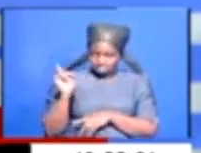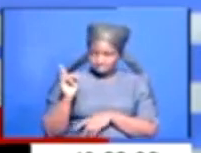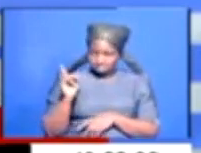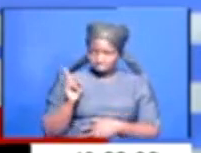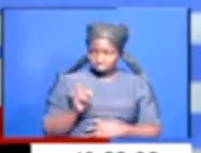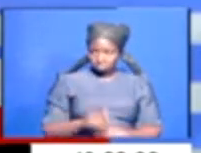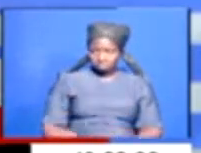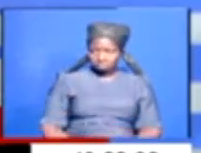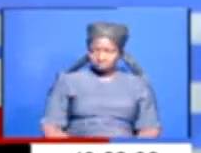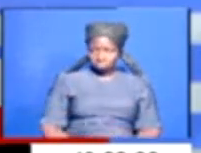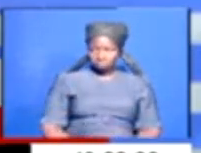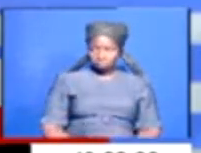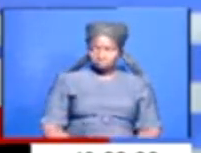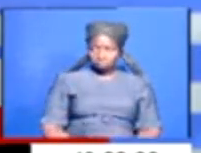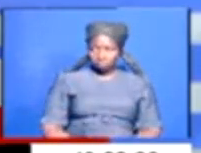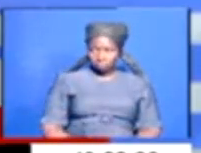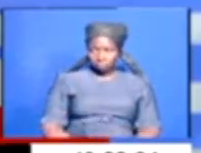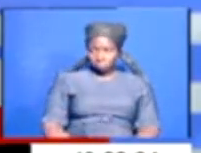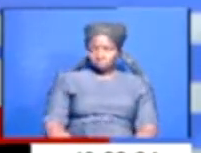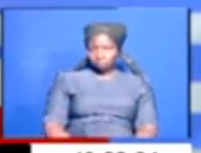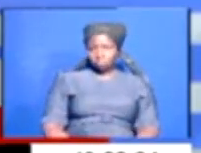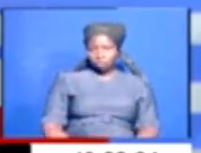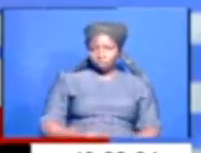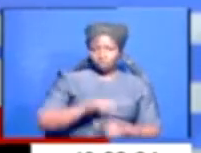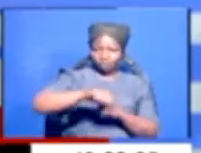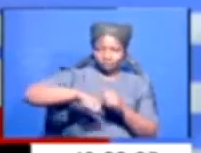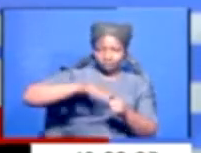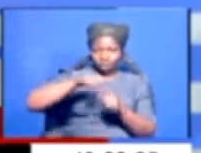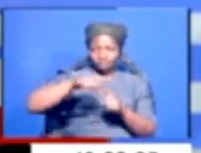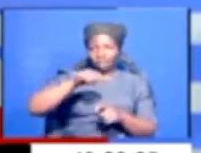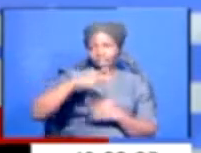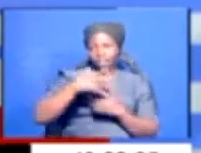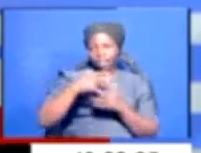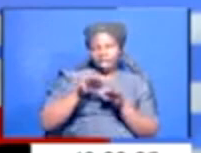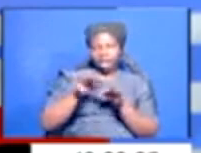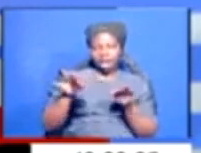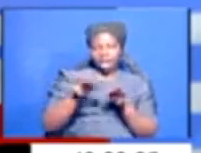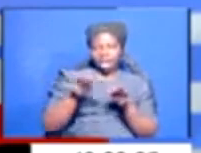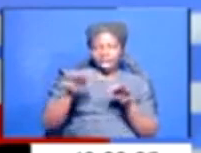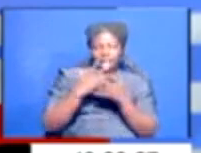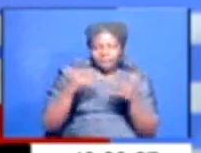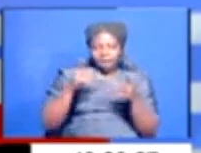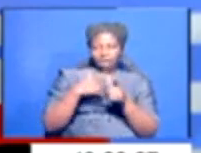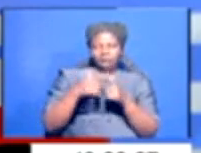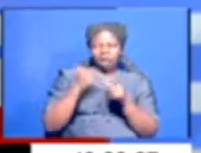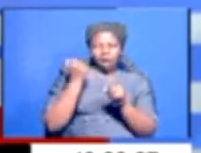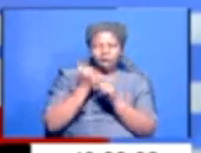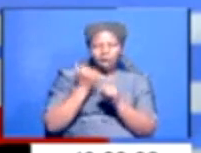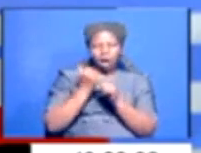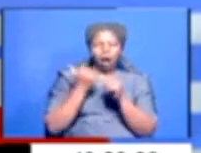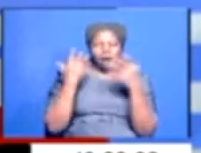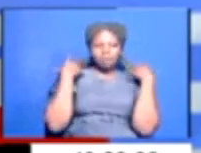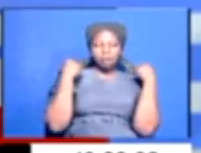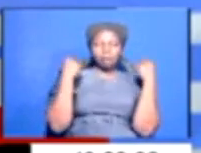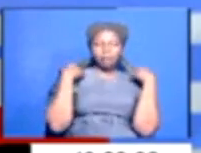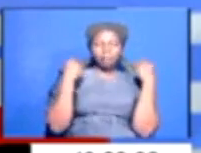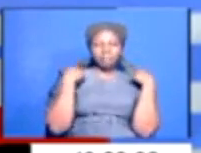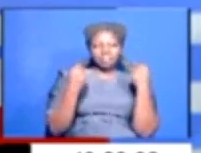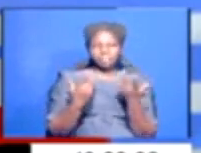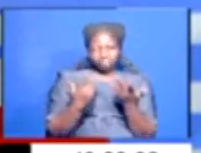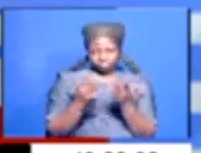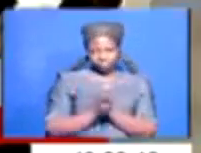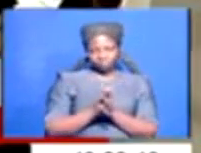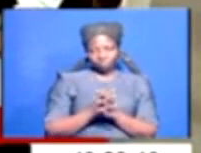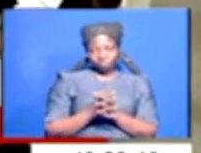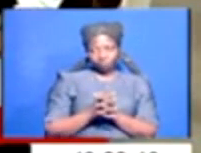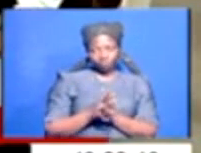a band maybe somewhere and you do a lot of reps so that your hand may get used to that speed. It's you